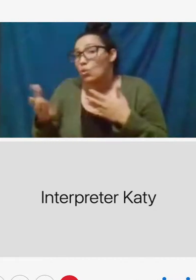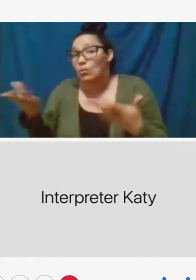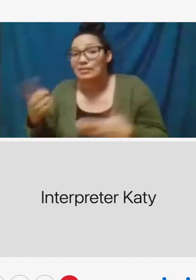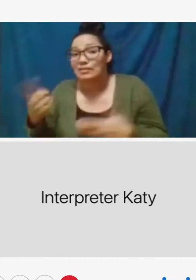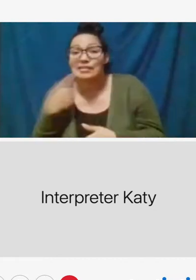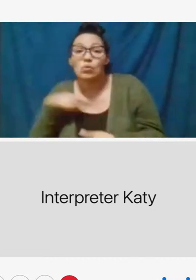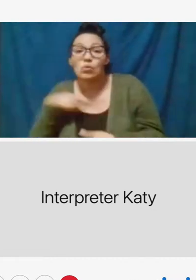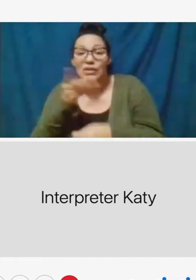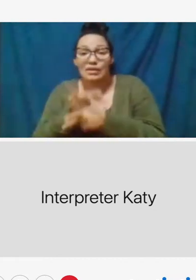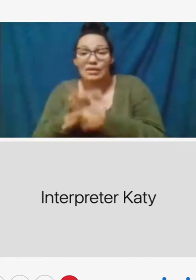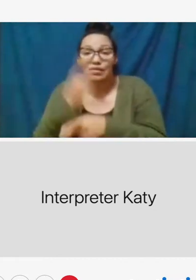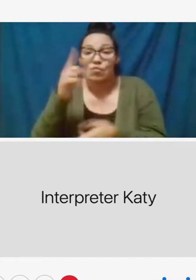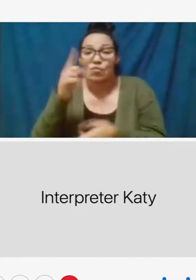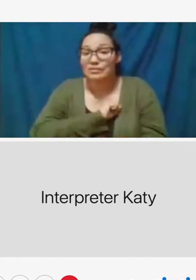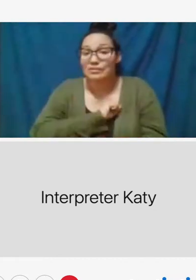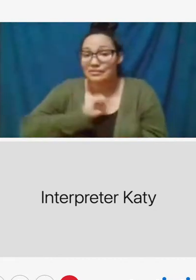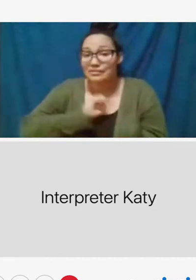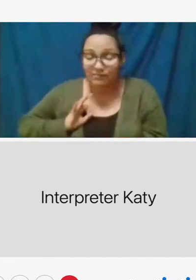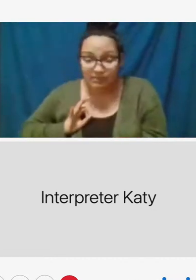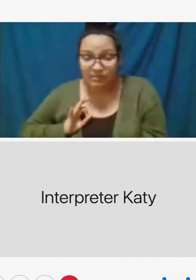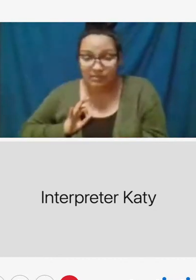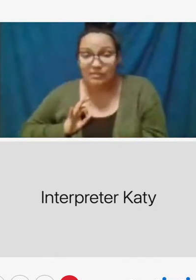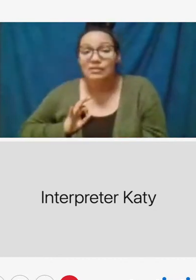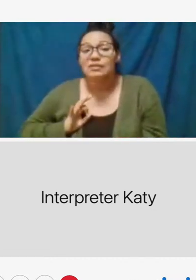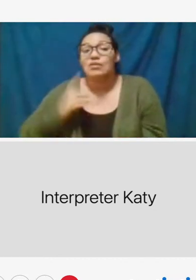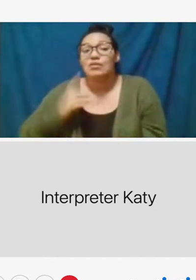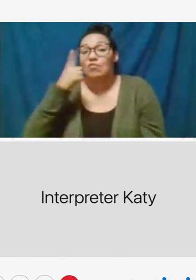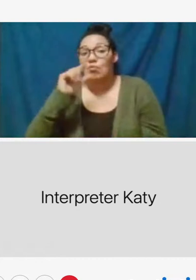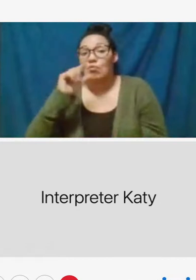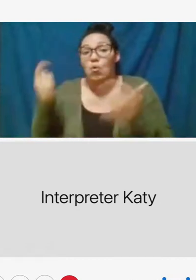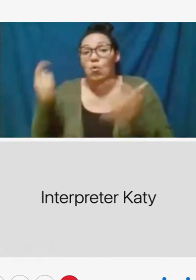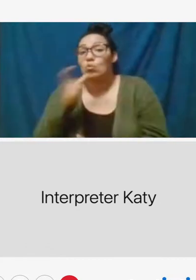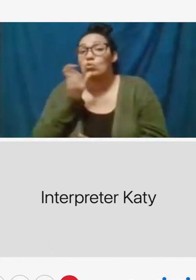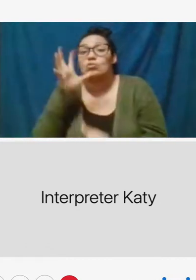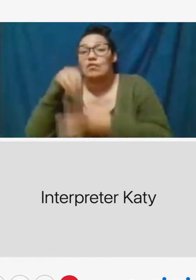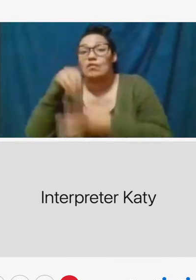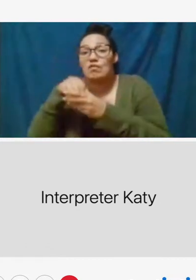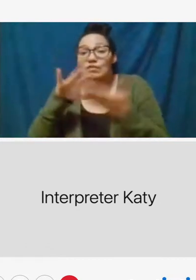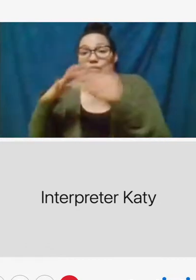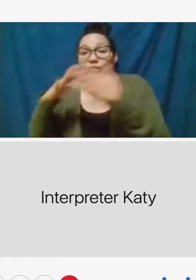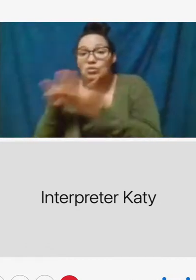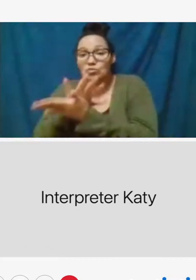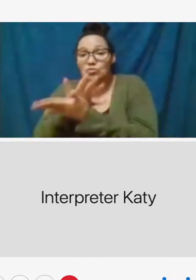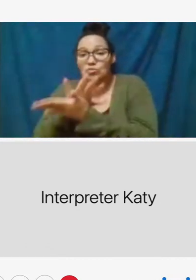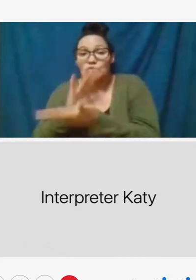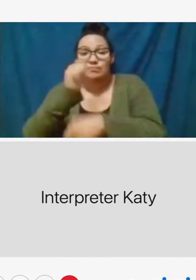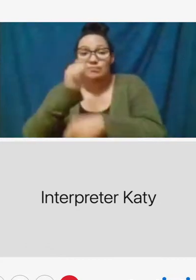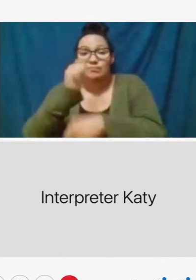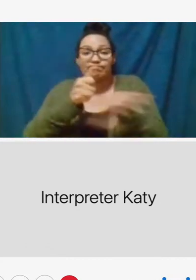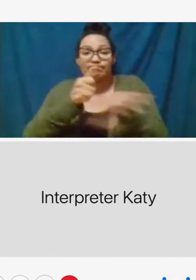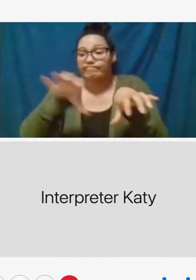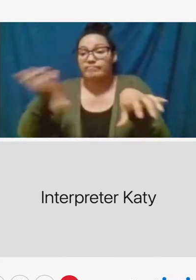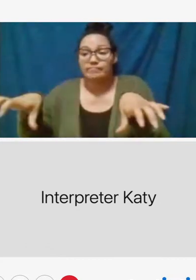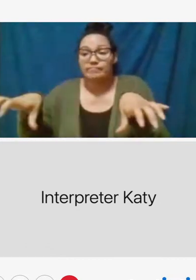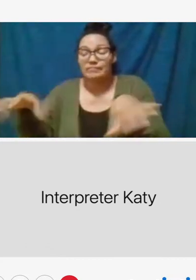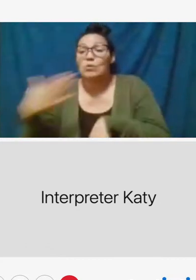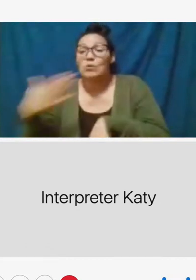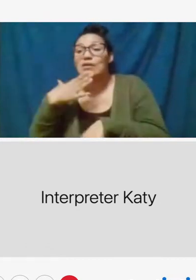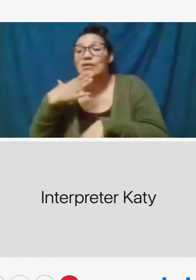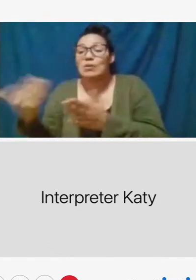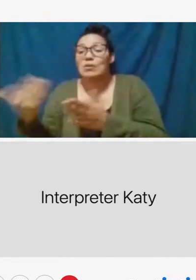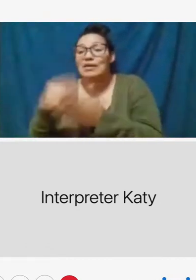staff we care for everyone in our communities that our schools are in so thank you once again for the quick